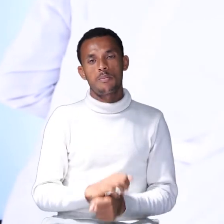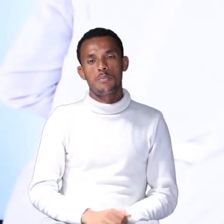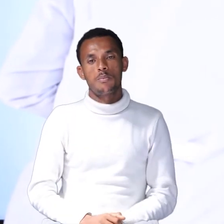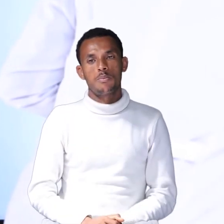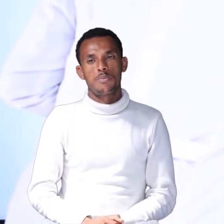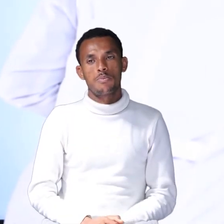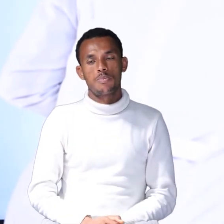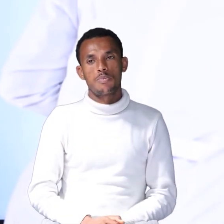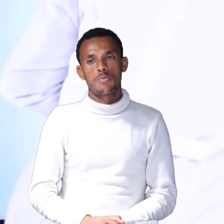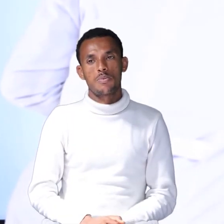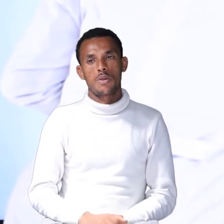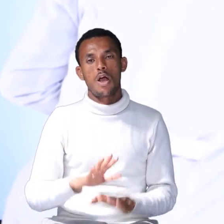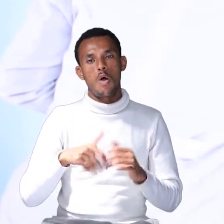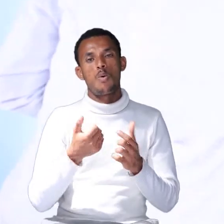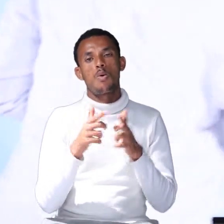times.